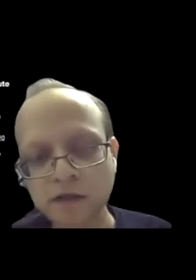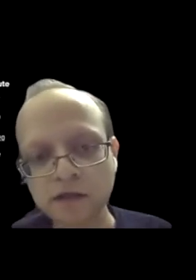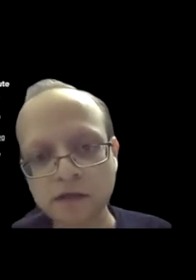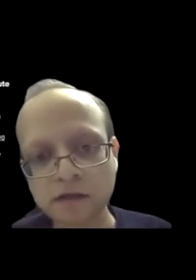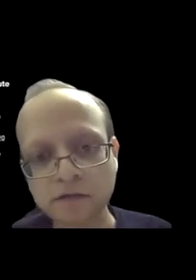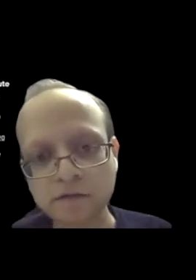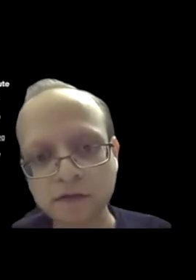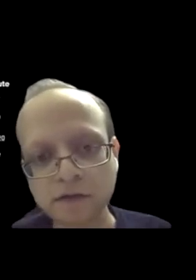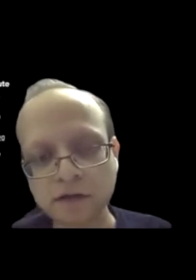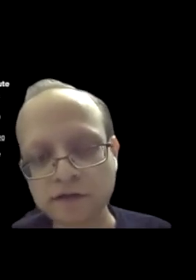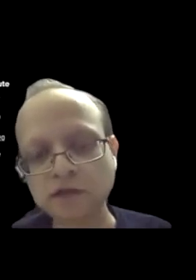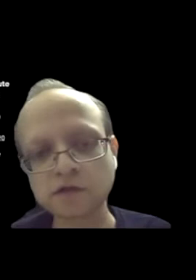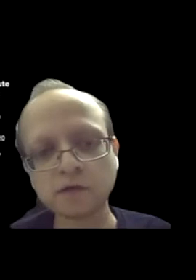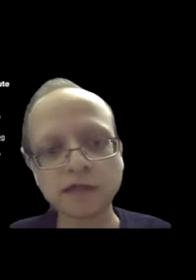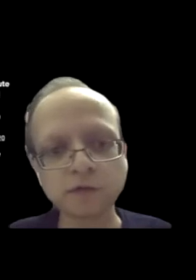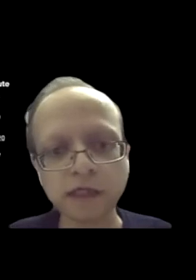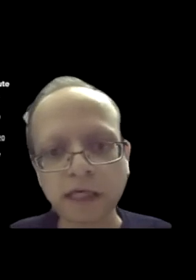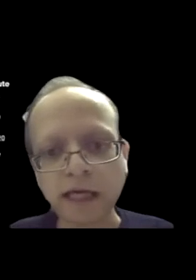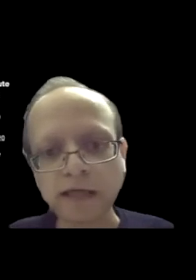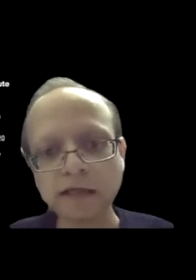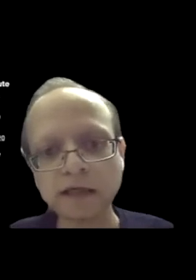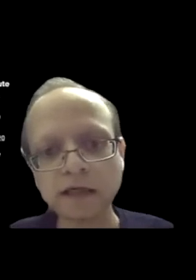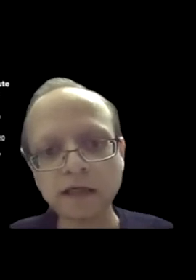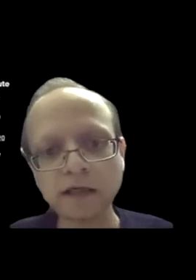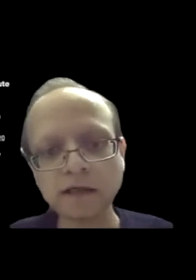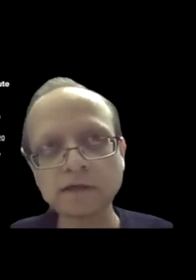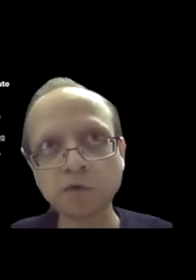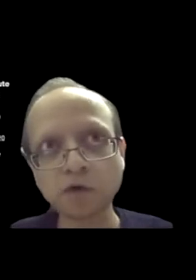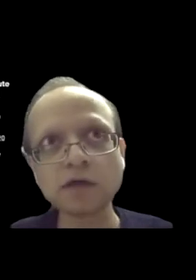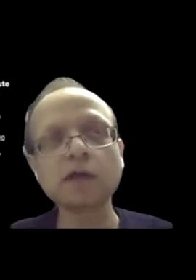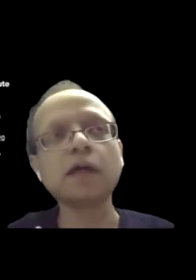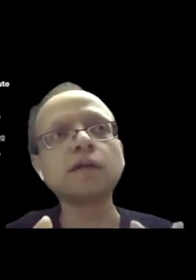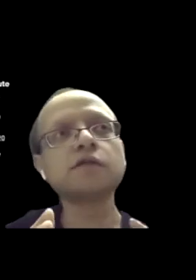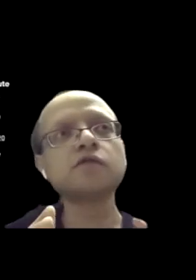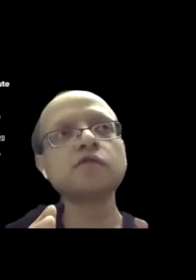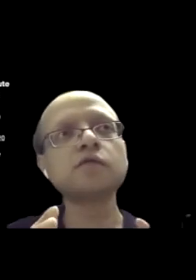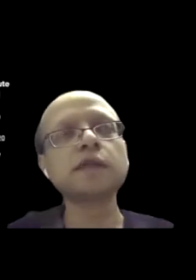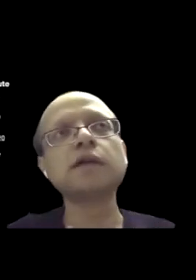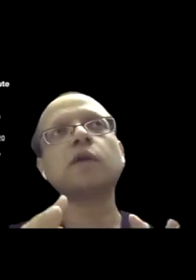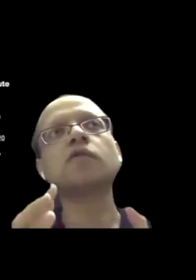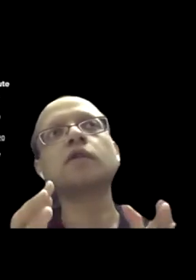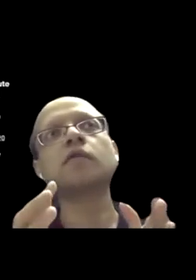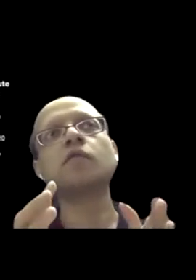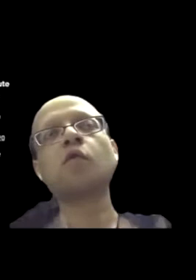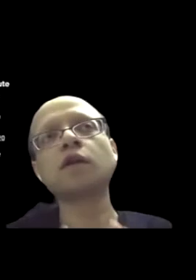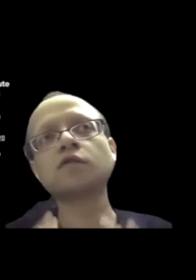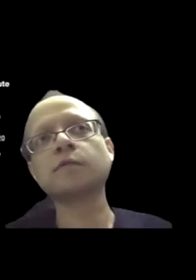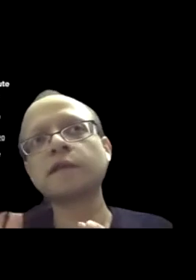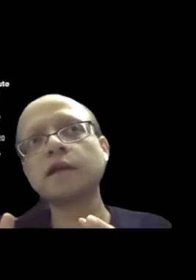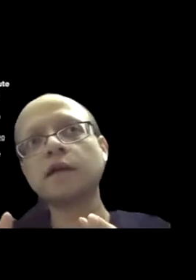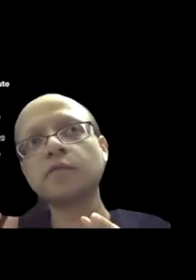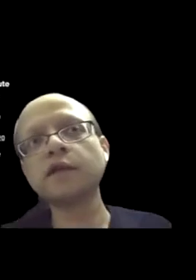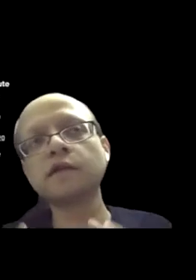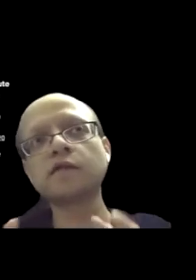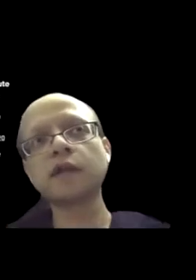last week, in the discussions from last week. And it's important to think about what those